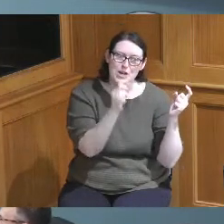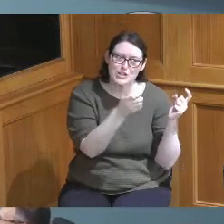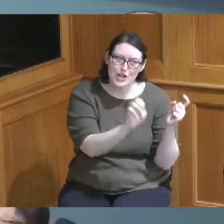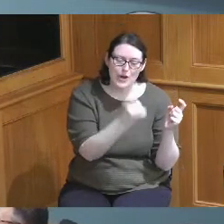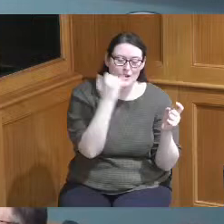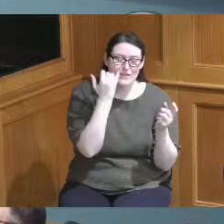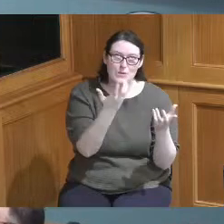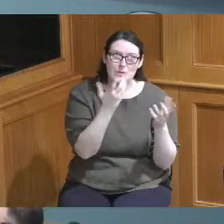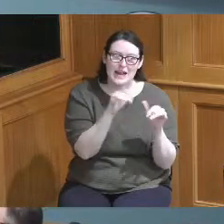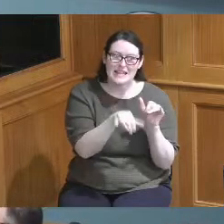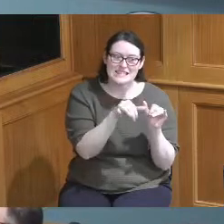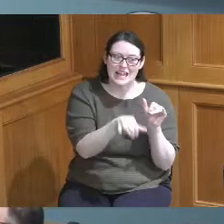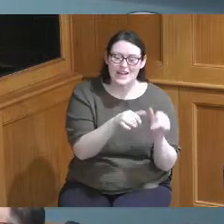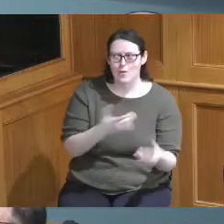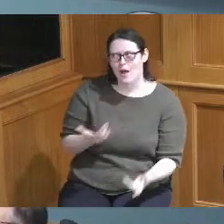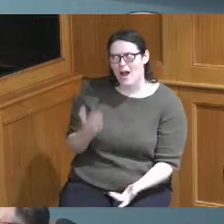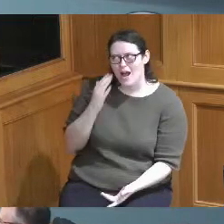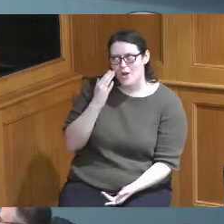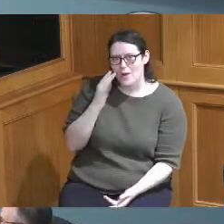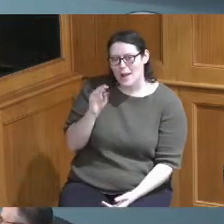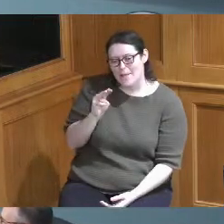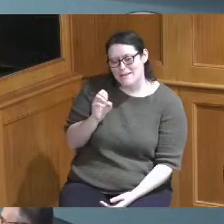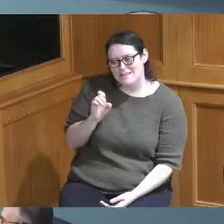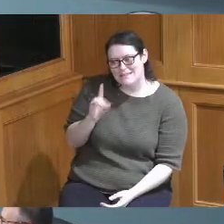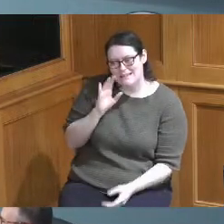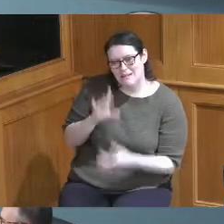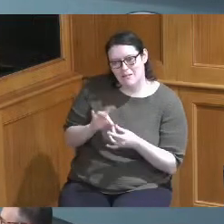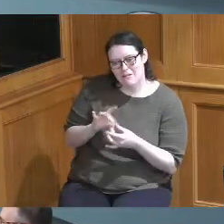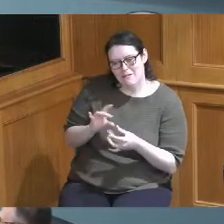I know. Yeah. Oh, We